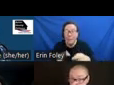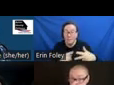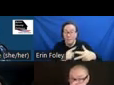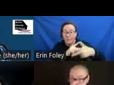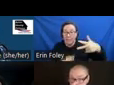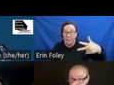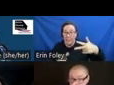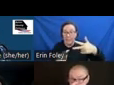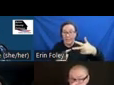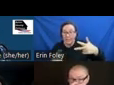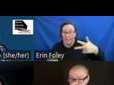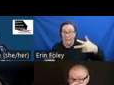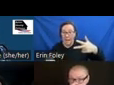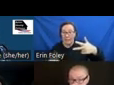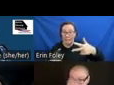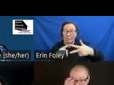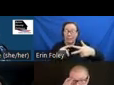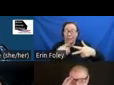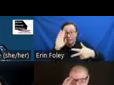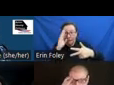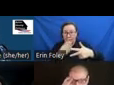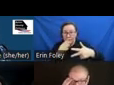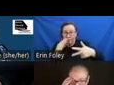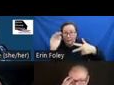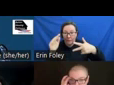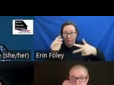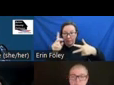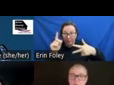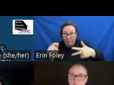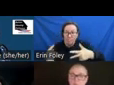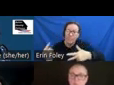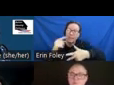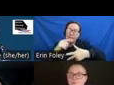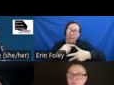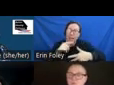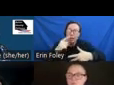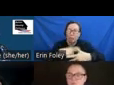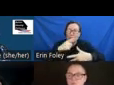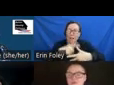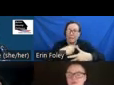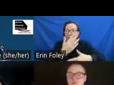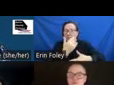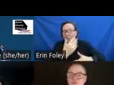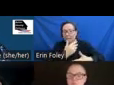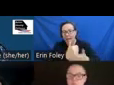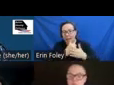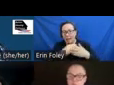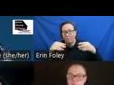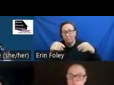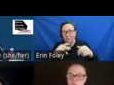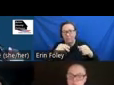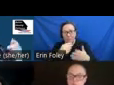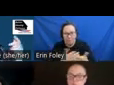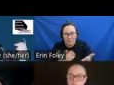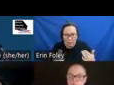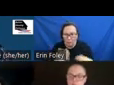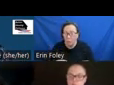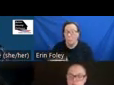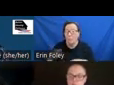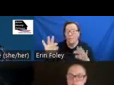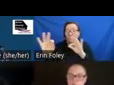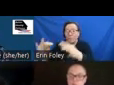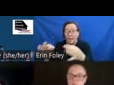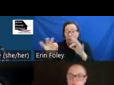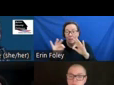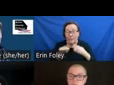you're trying to deal with that Department of Labor regulation we talked about. Or maybe 2 families buy together. So mom and dad A are